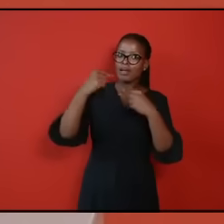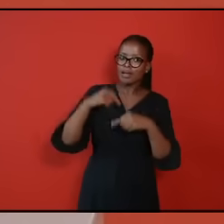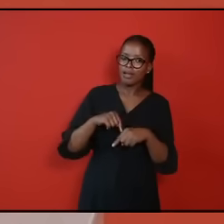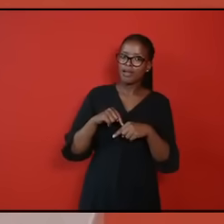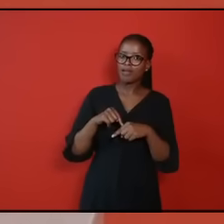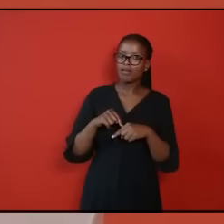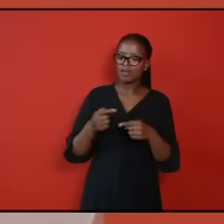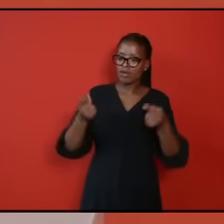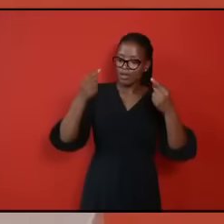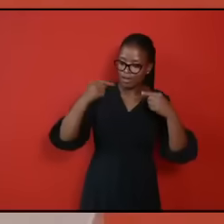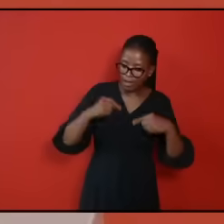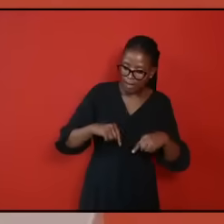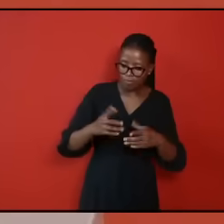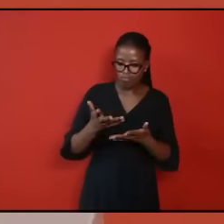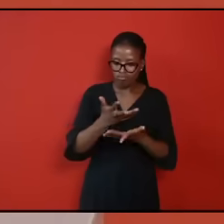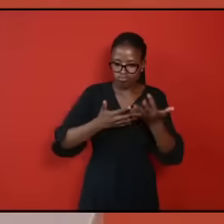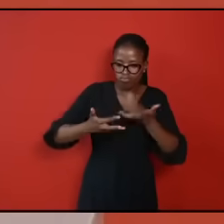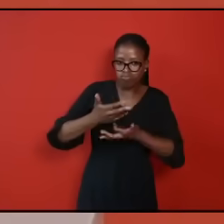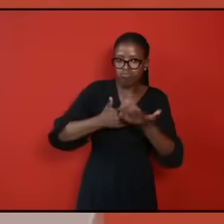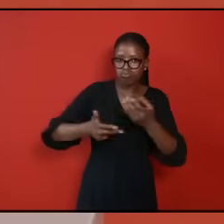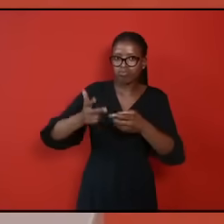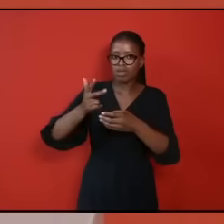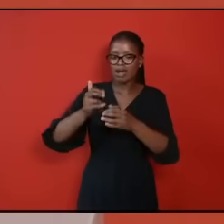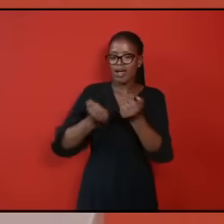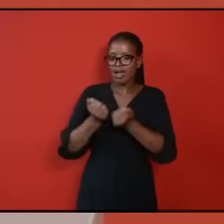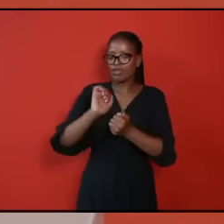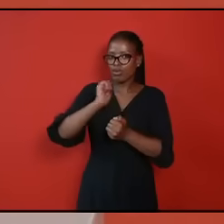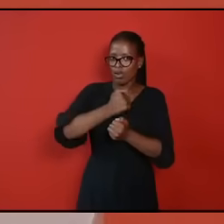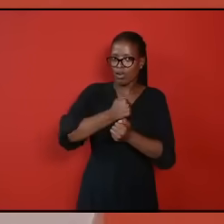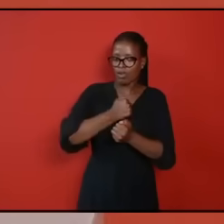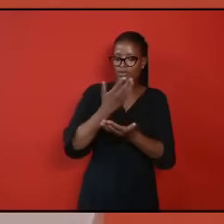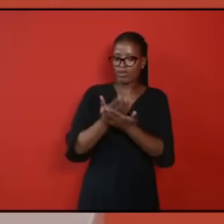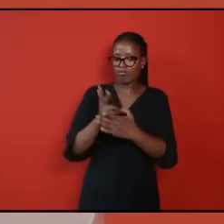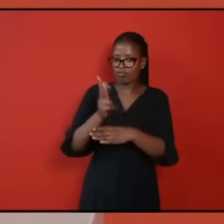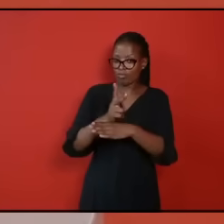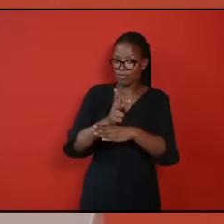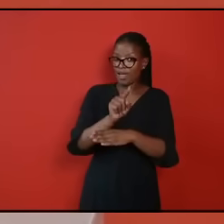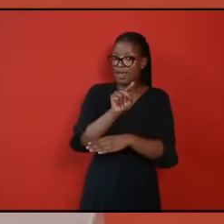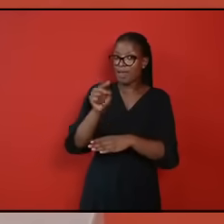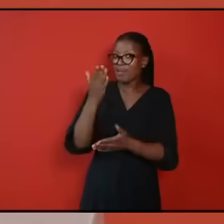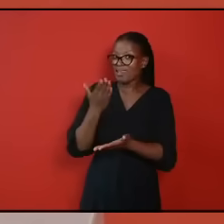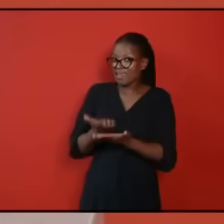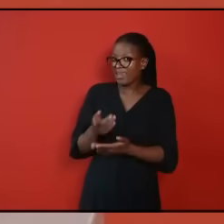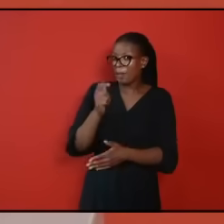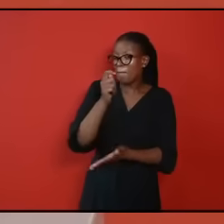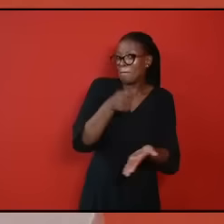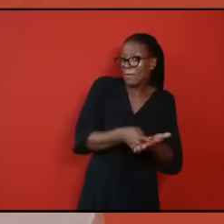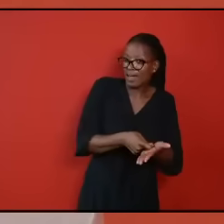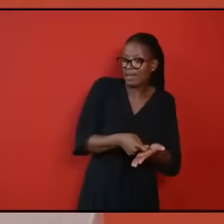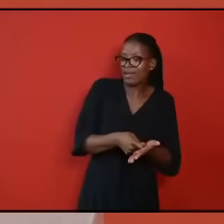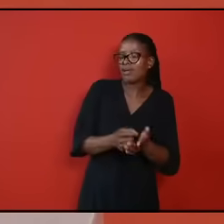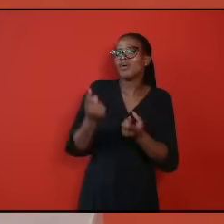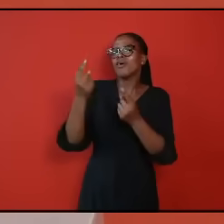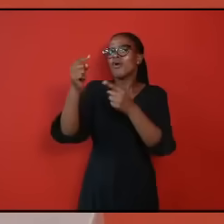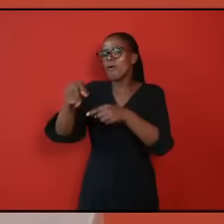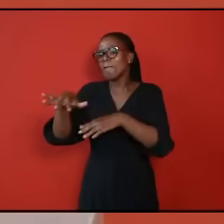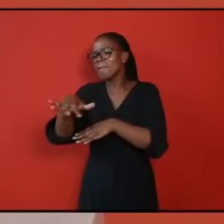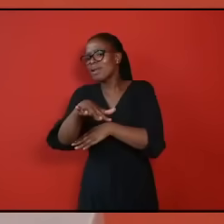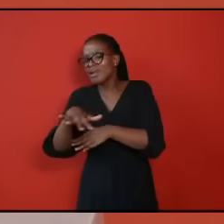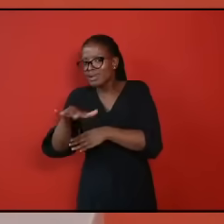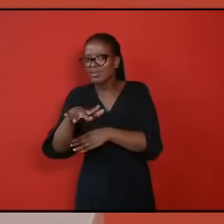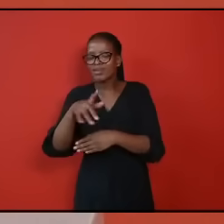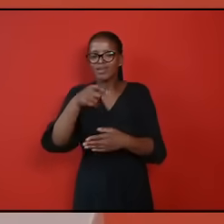with initiatives to secure our cars. Those who can afford, let's go and install the dash